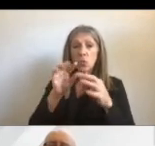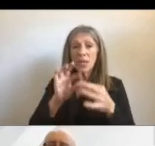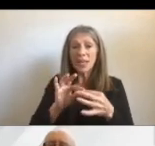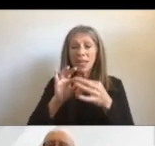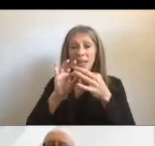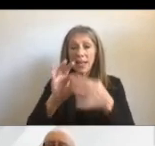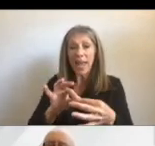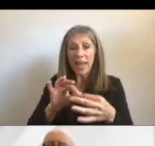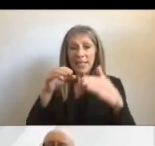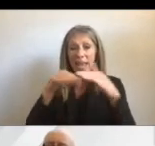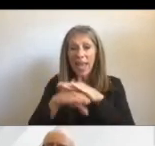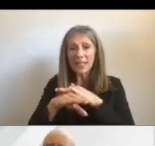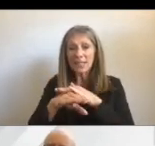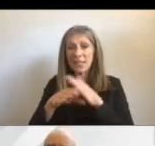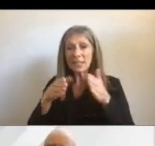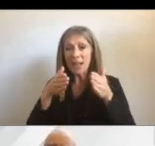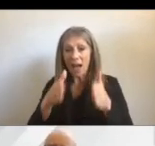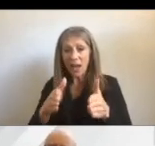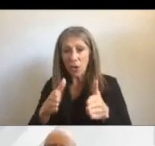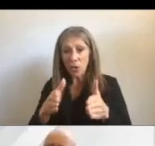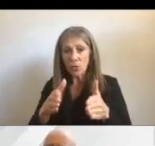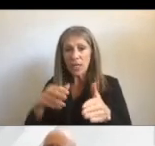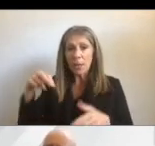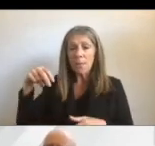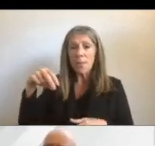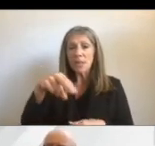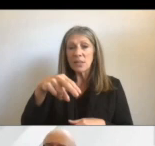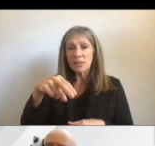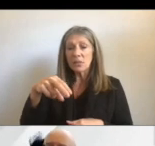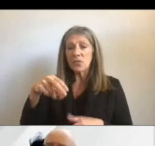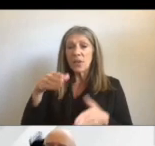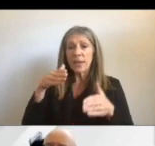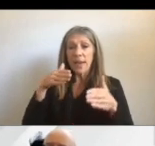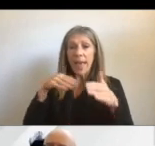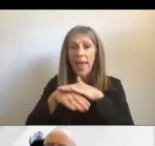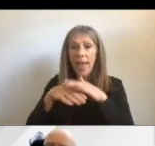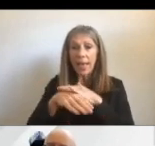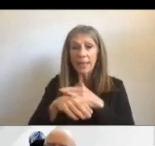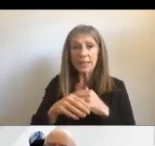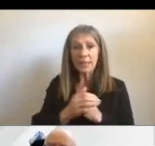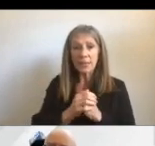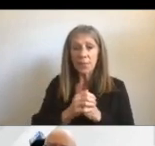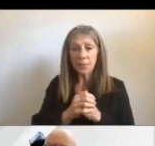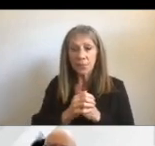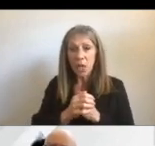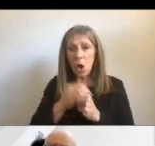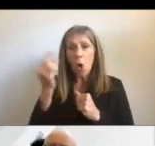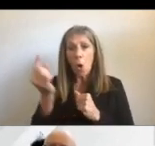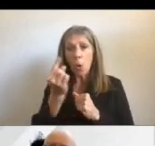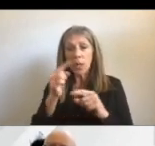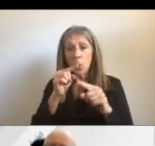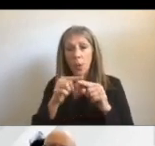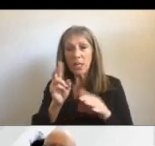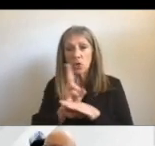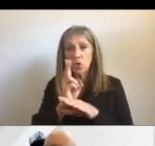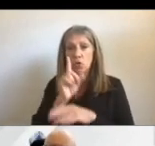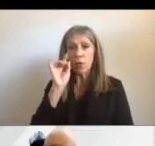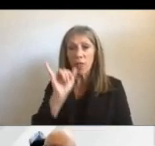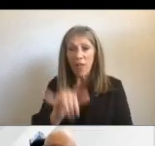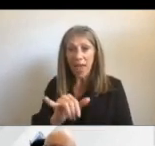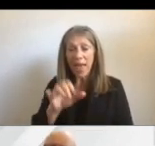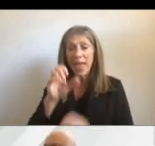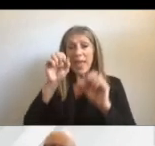The width of an angled parking space must be 132 inches. Okay, this is angled